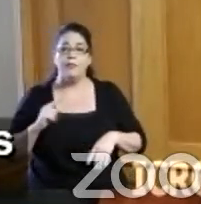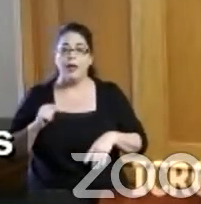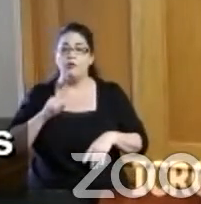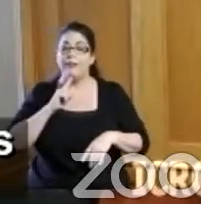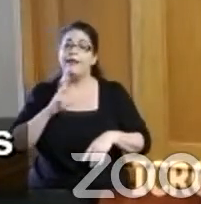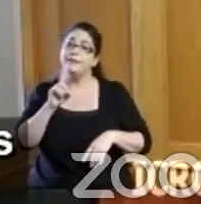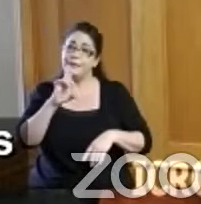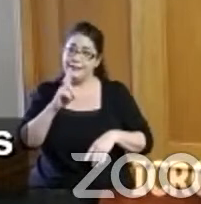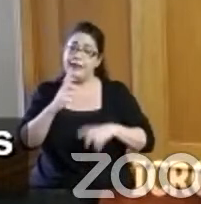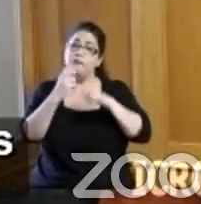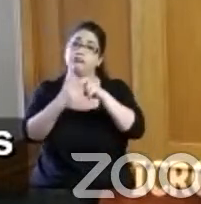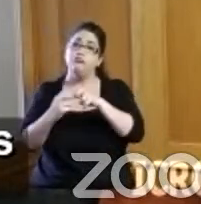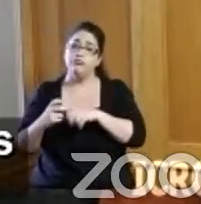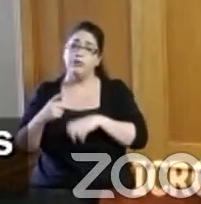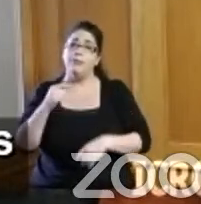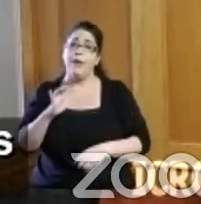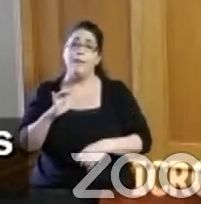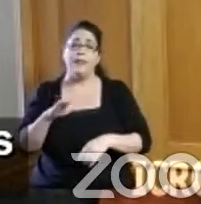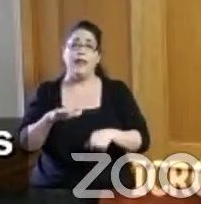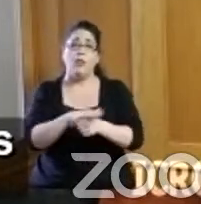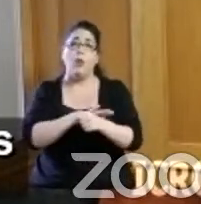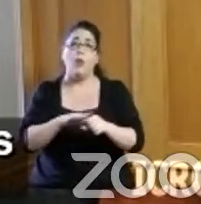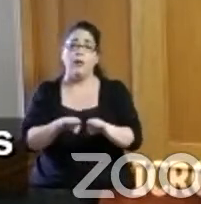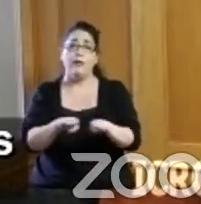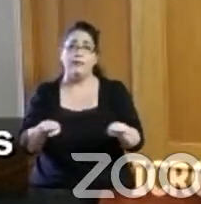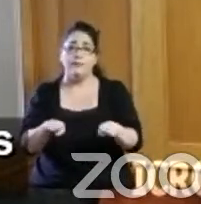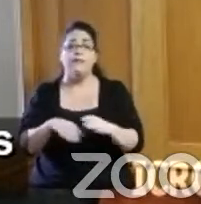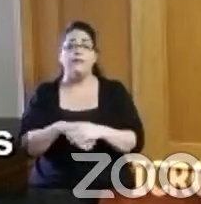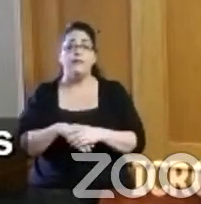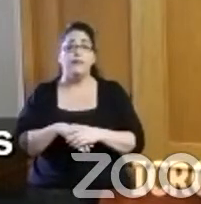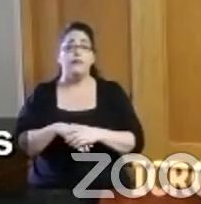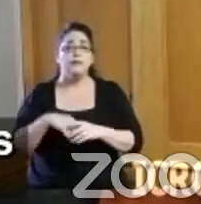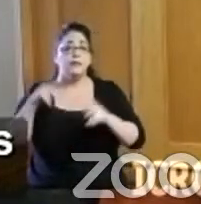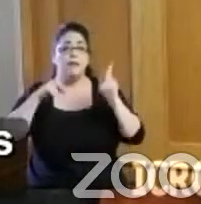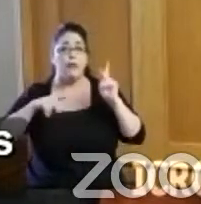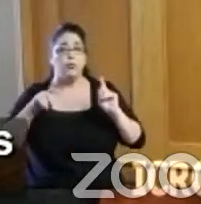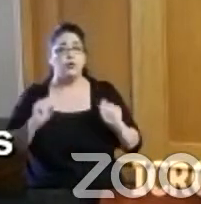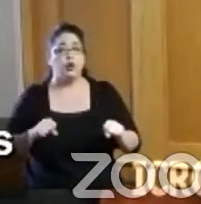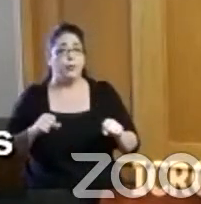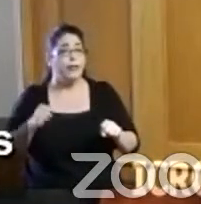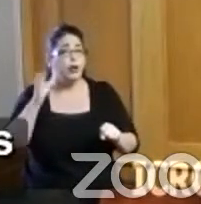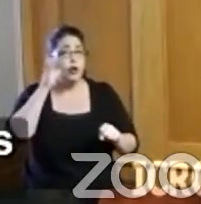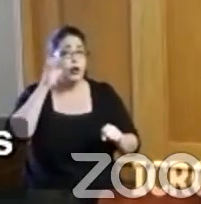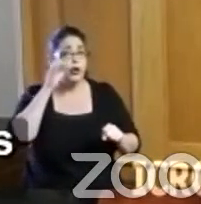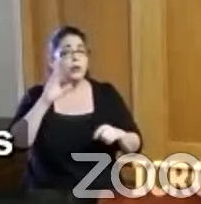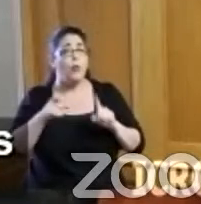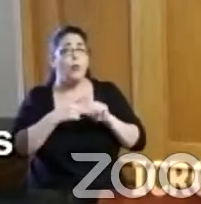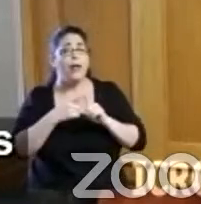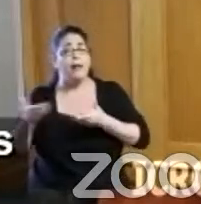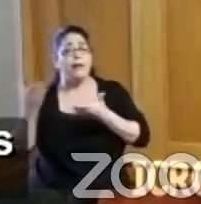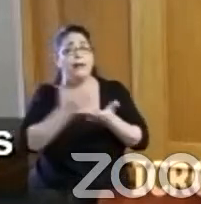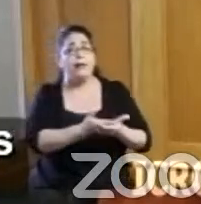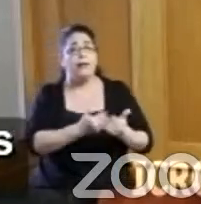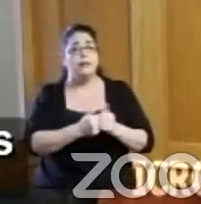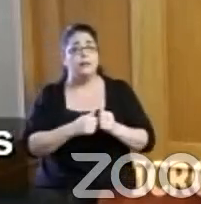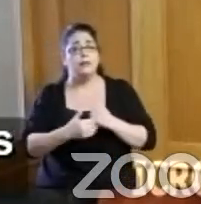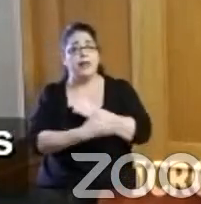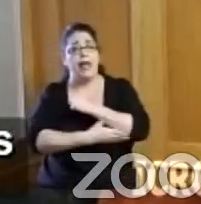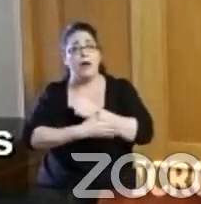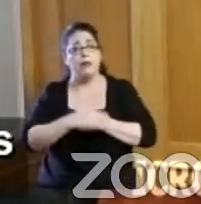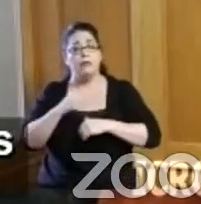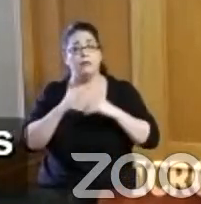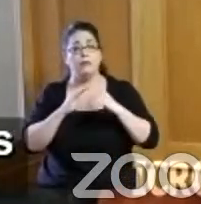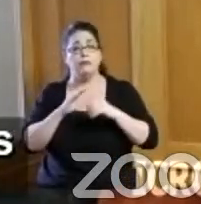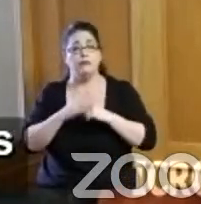individuals and there was a public hearing at the local level so that folks, you know, because I think once it gets to the county process, I know it's a